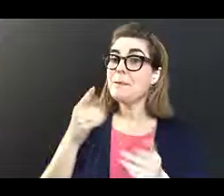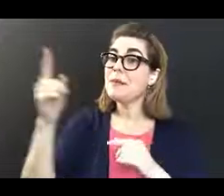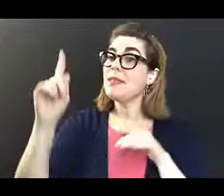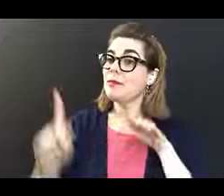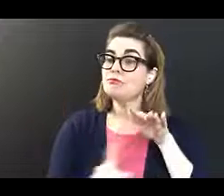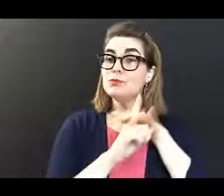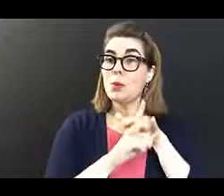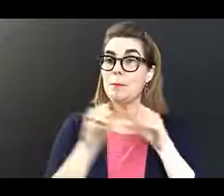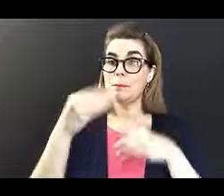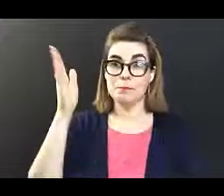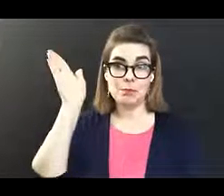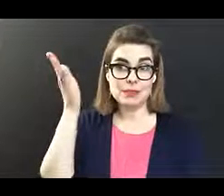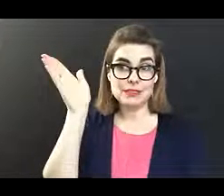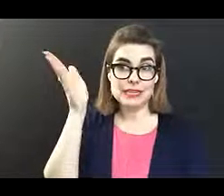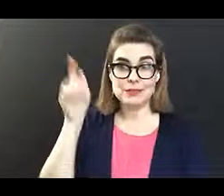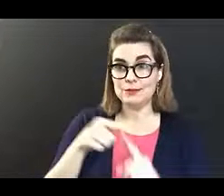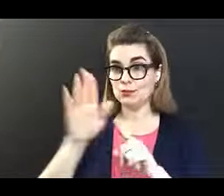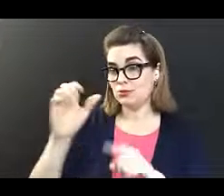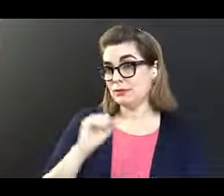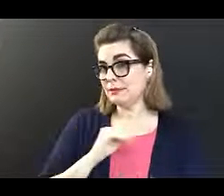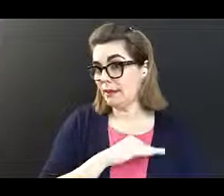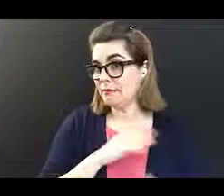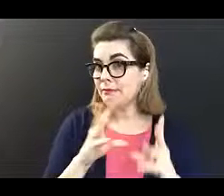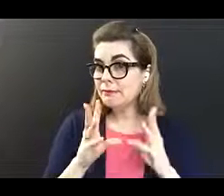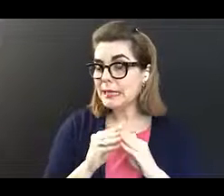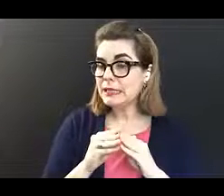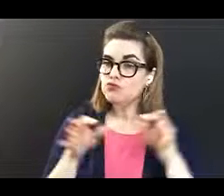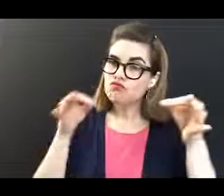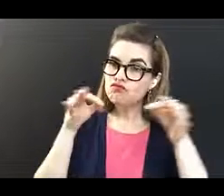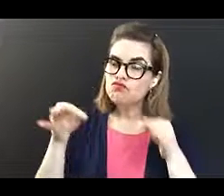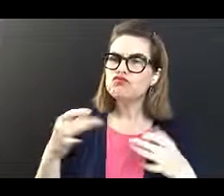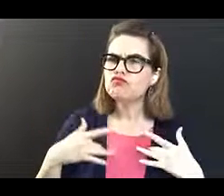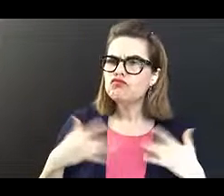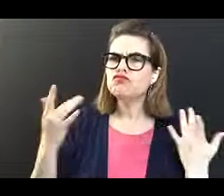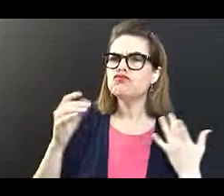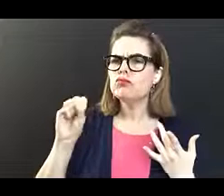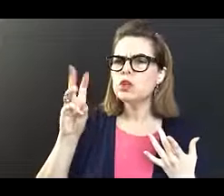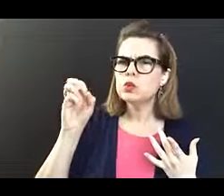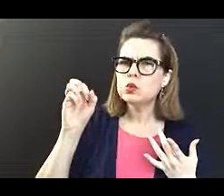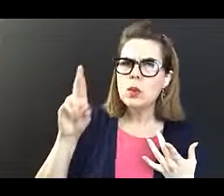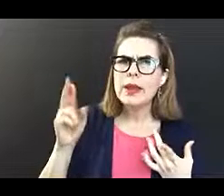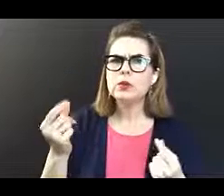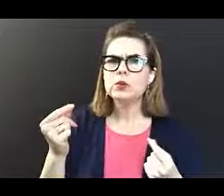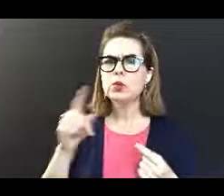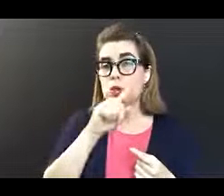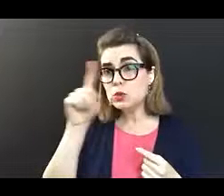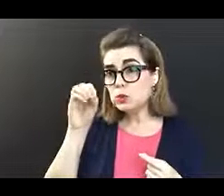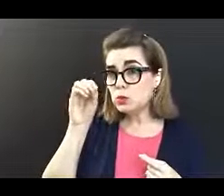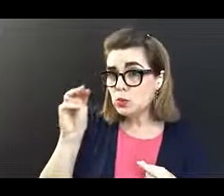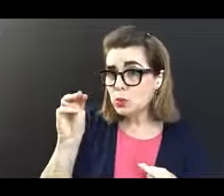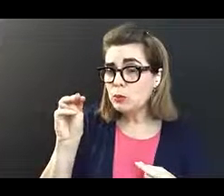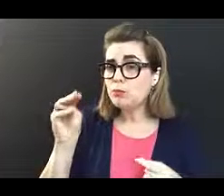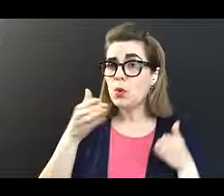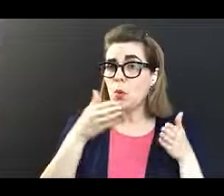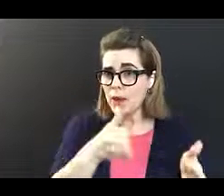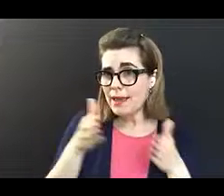presentation at one of your staff meetings, teaching Zoom wellness strategies that we as